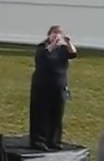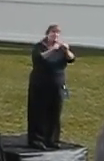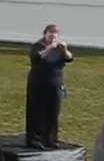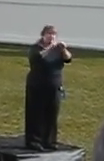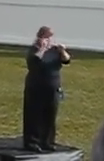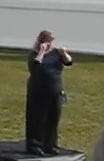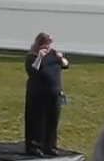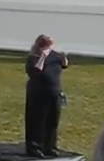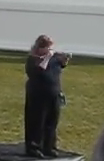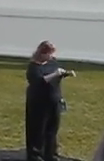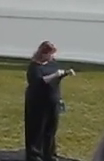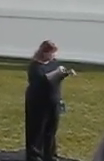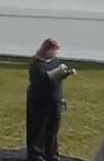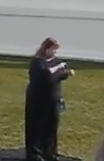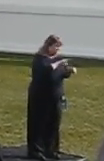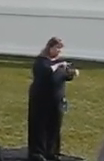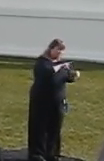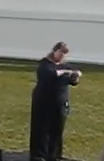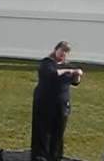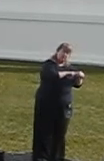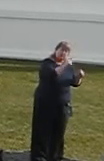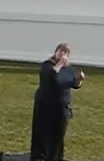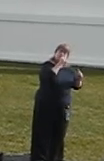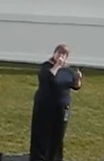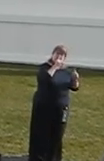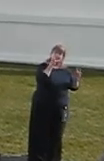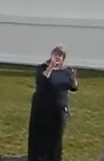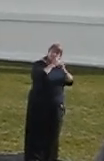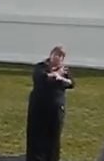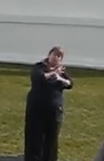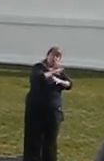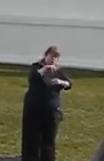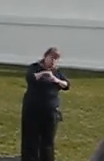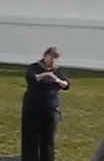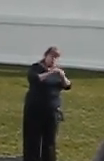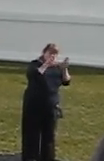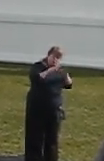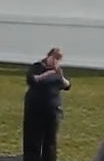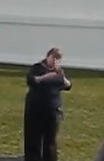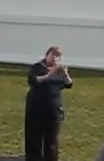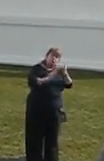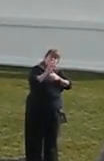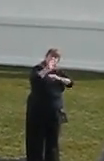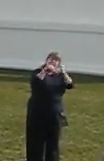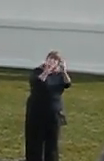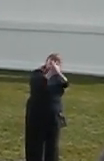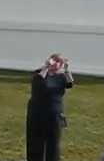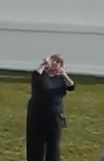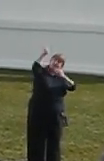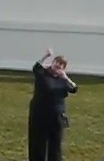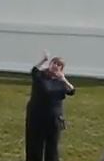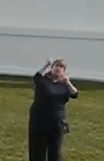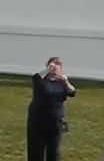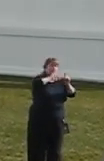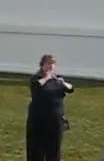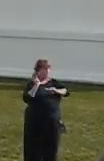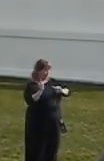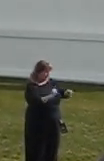nation that disregards the eternal rules of order and right which heaven itself has